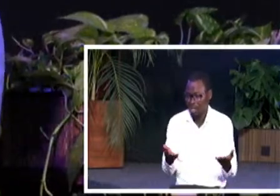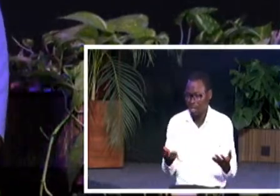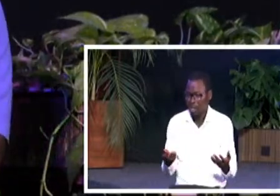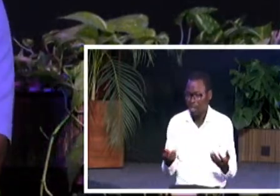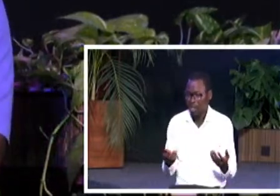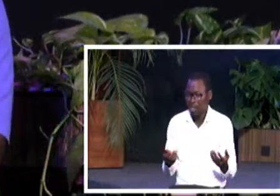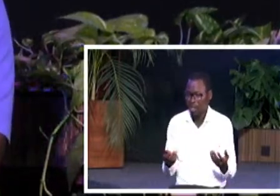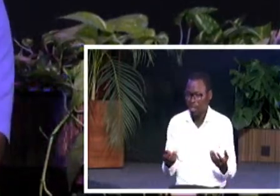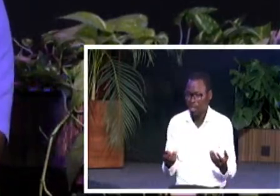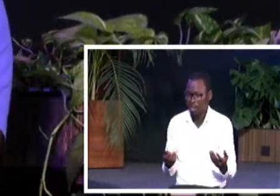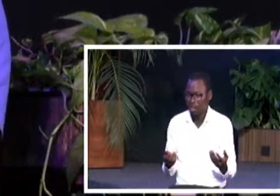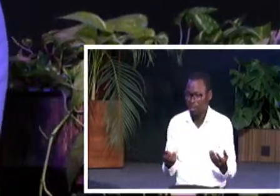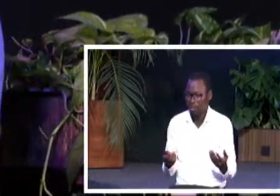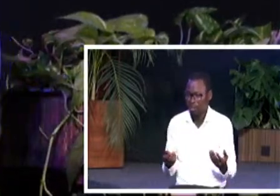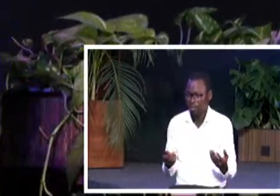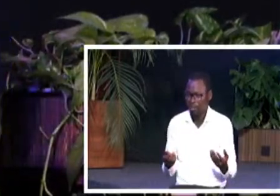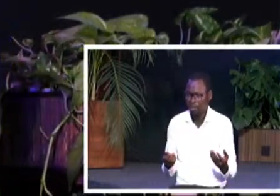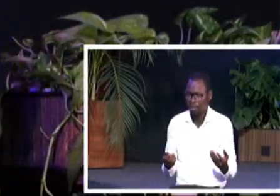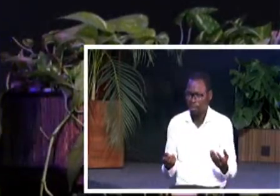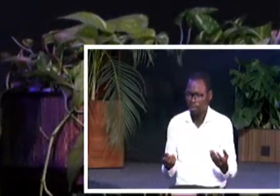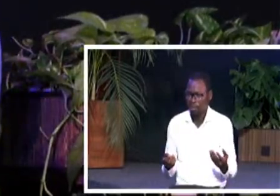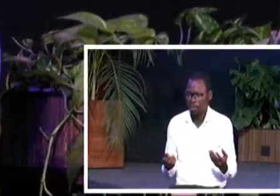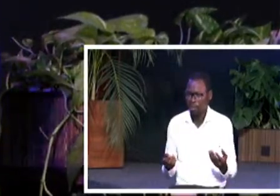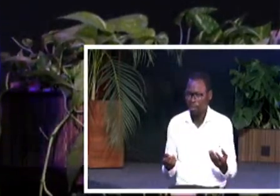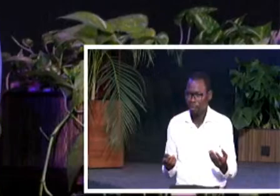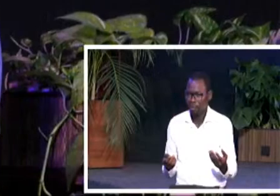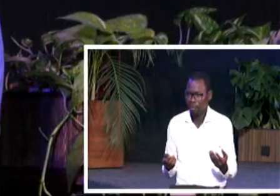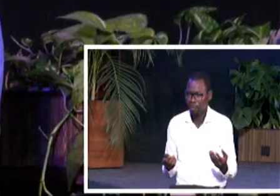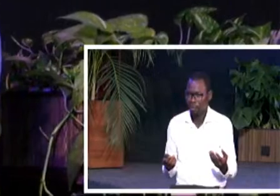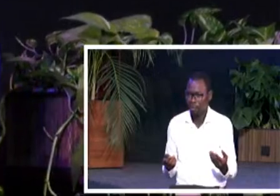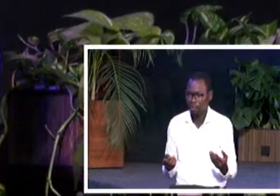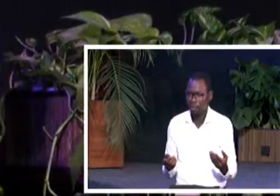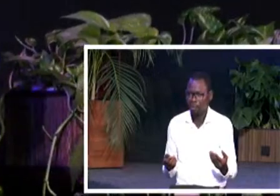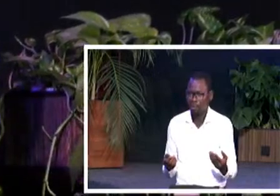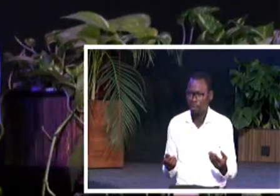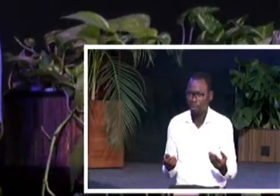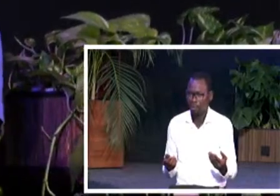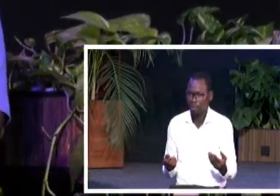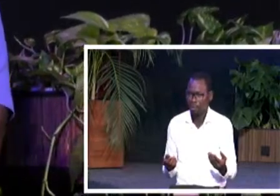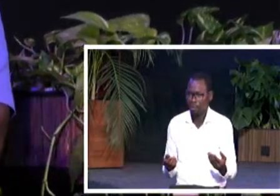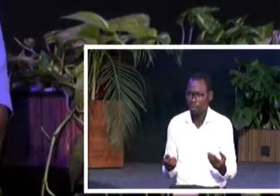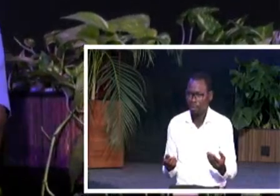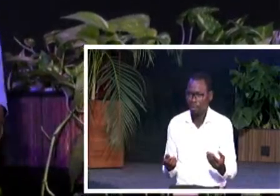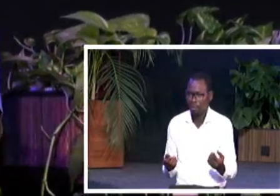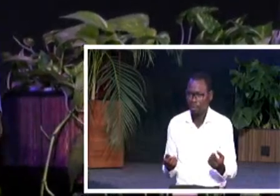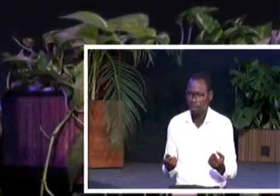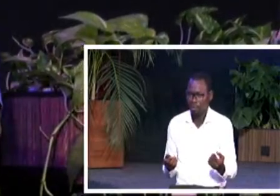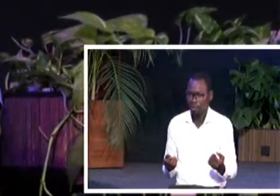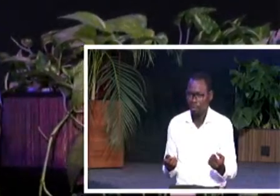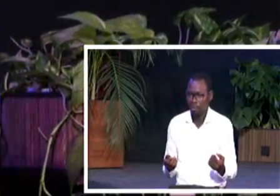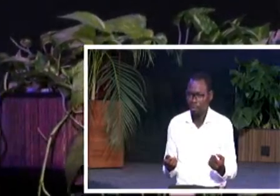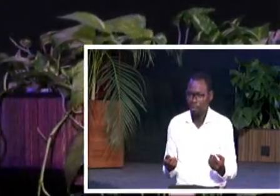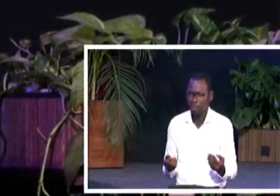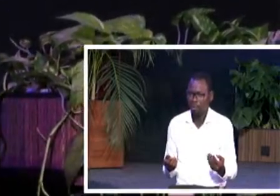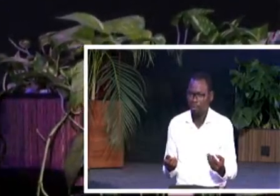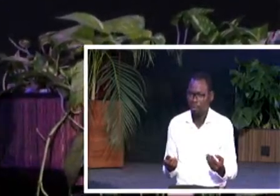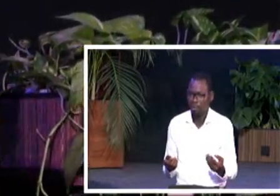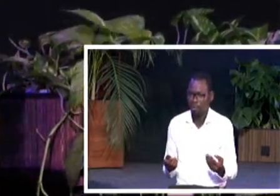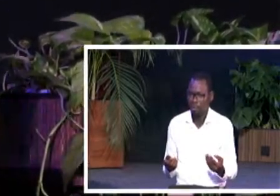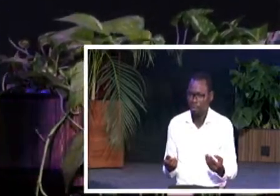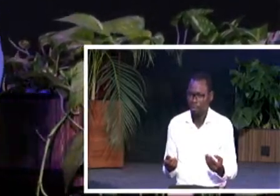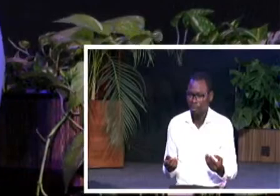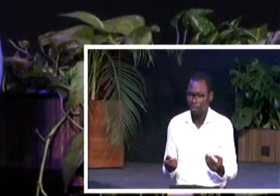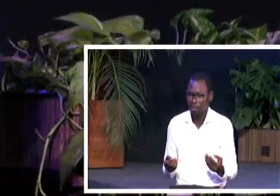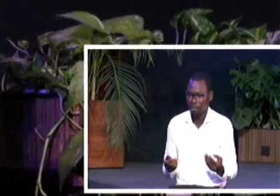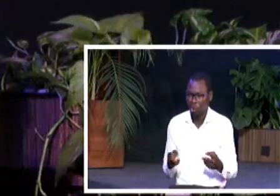they have interaction engagement, their interaction, you have feedback strategists, you have a lot of them detailed. So these